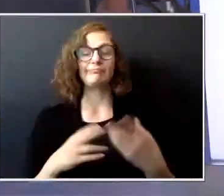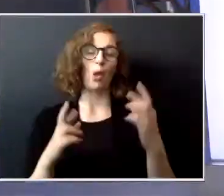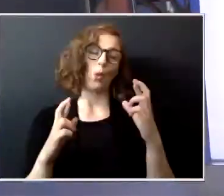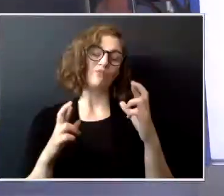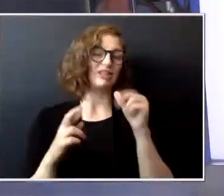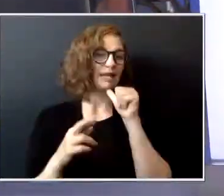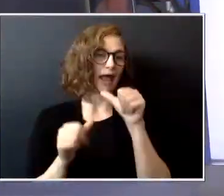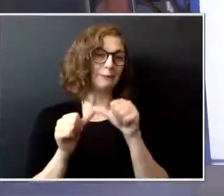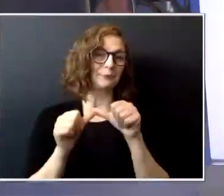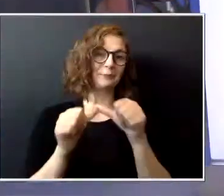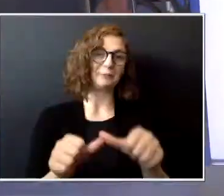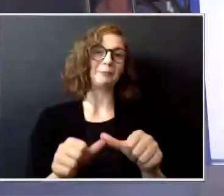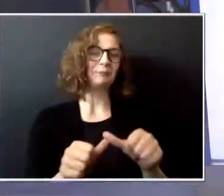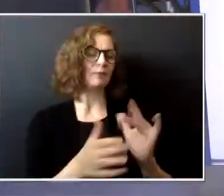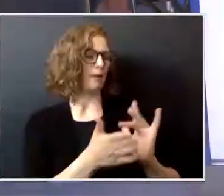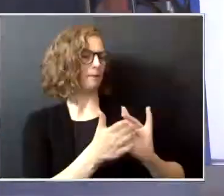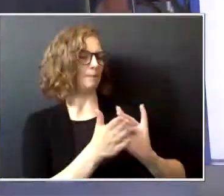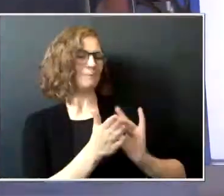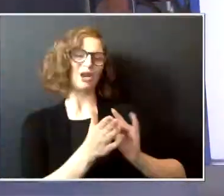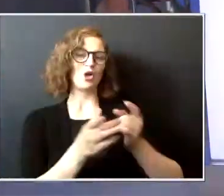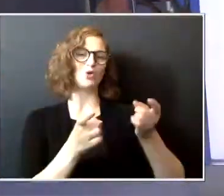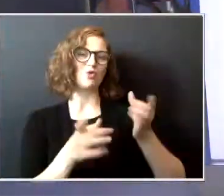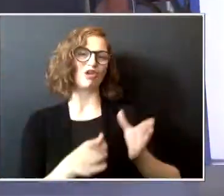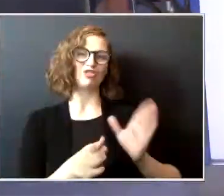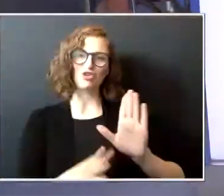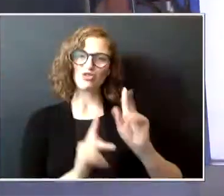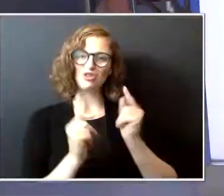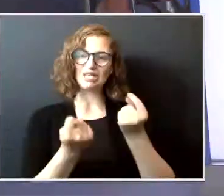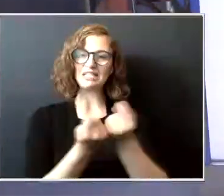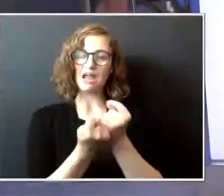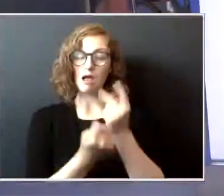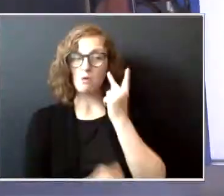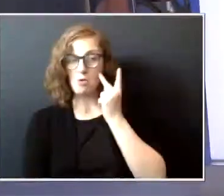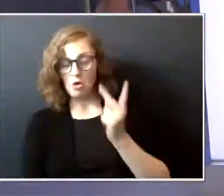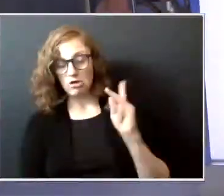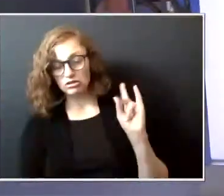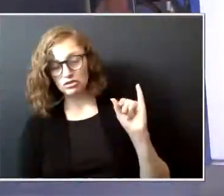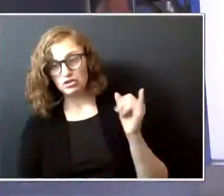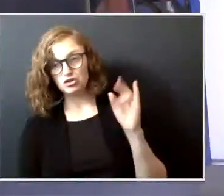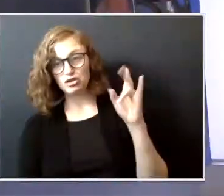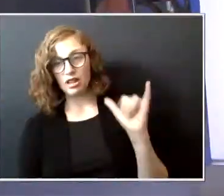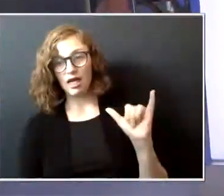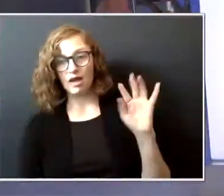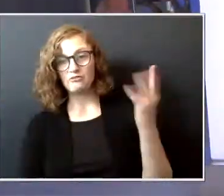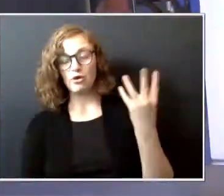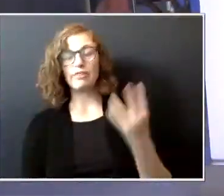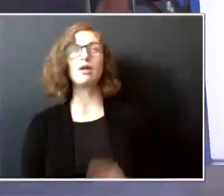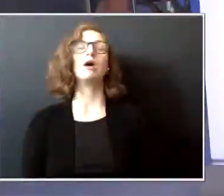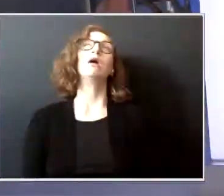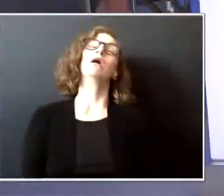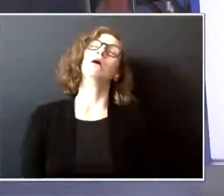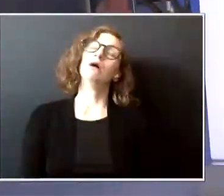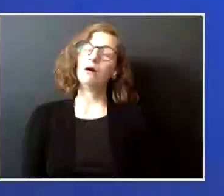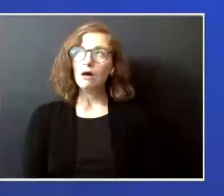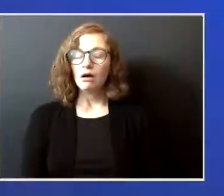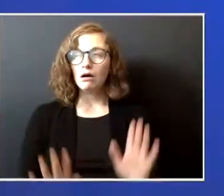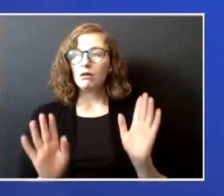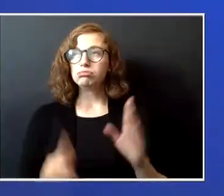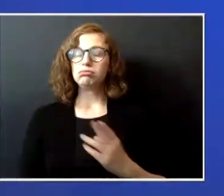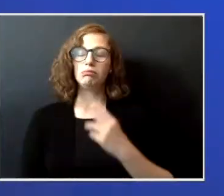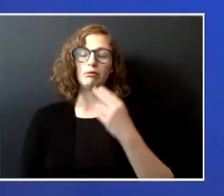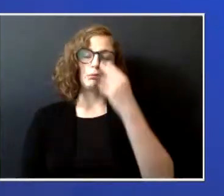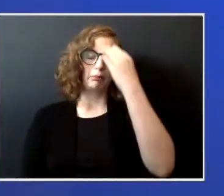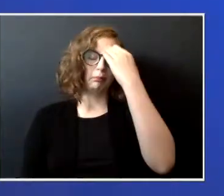Does the team just kind of look at July 4th on the calendar? Do they just look at that, say, and look at it with dread about what's about to happen? Well, I don't think our team dreads